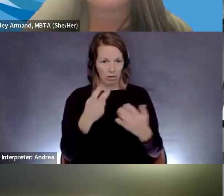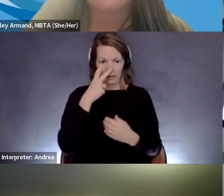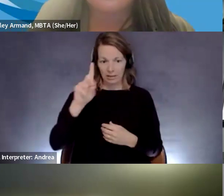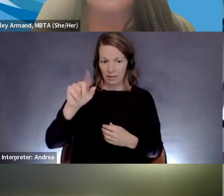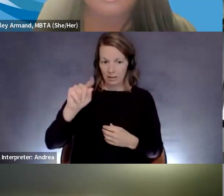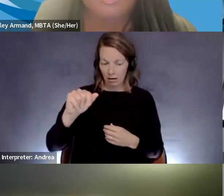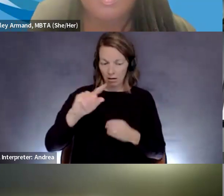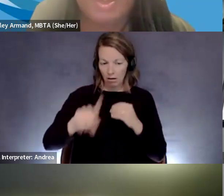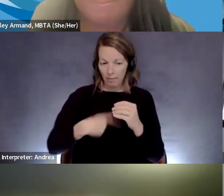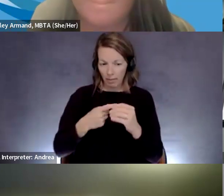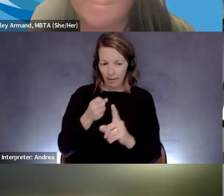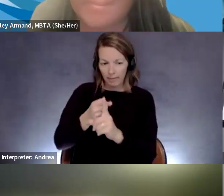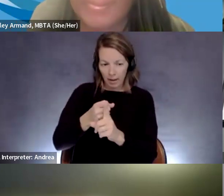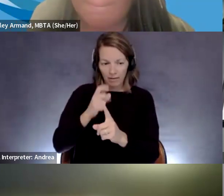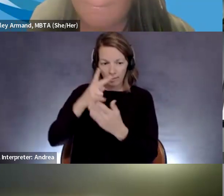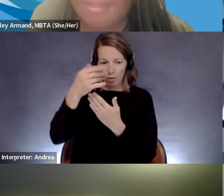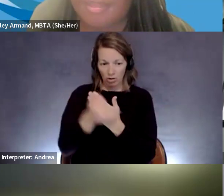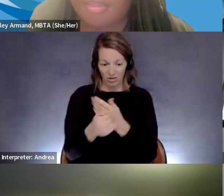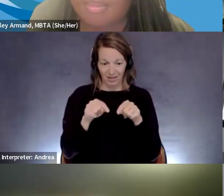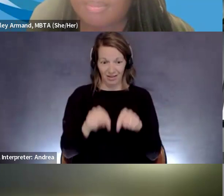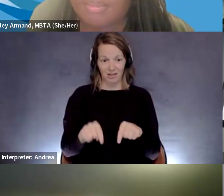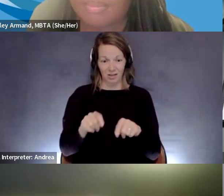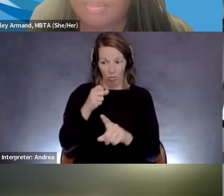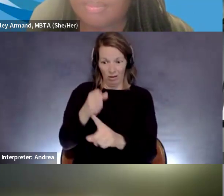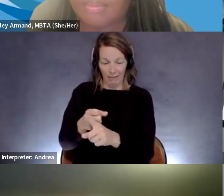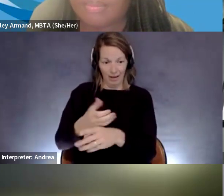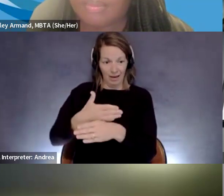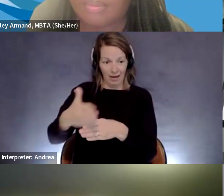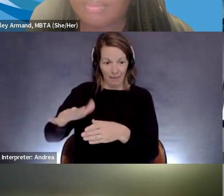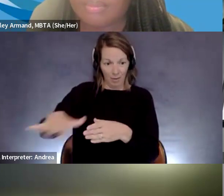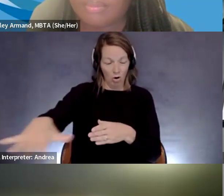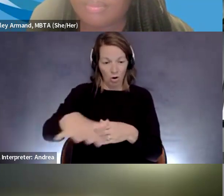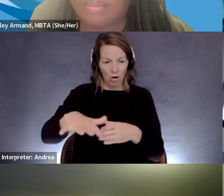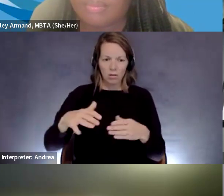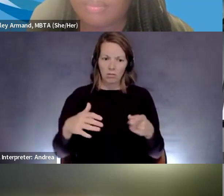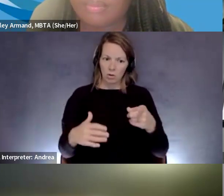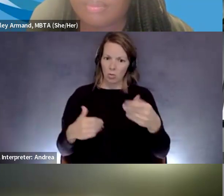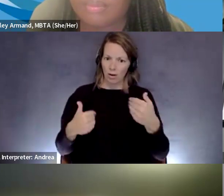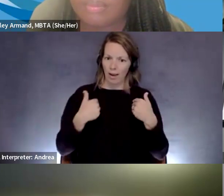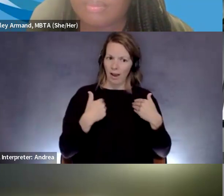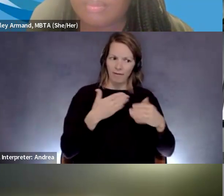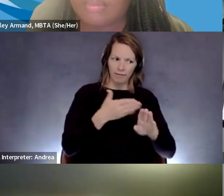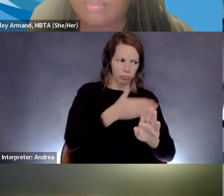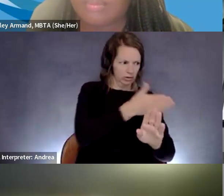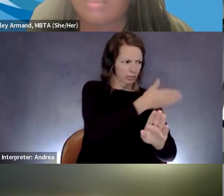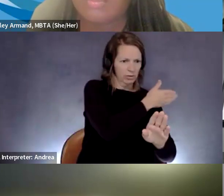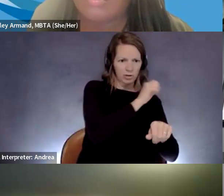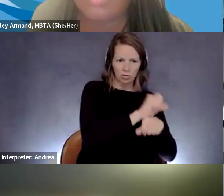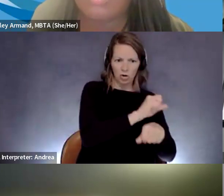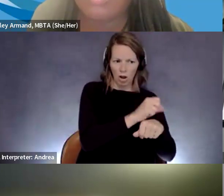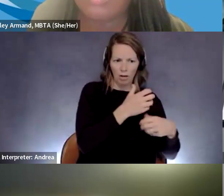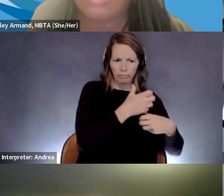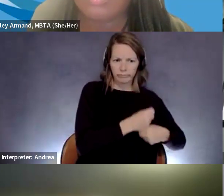data about the impact of a project like this on the neighborhood. You have precedent, you've described that a little bit